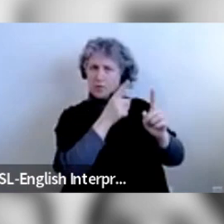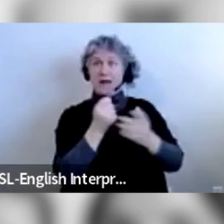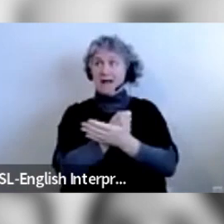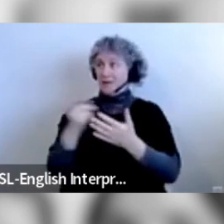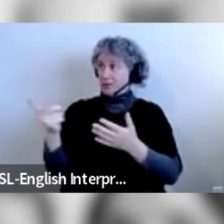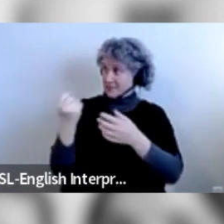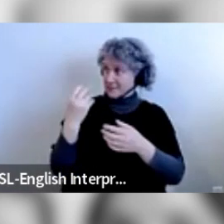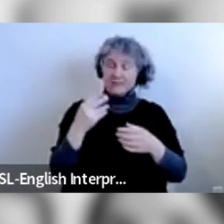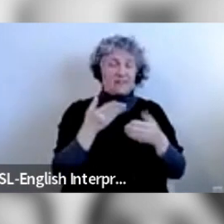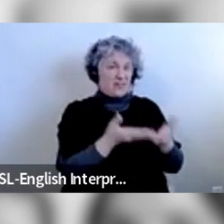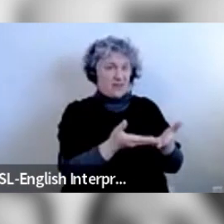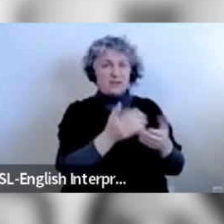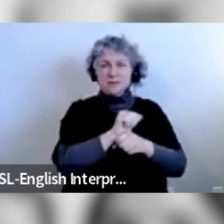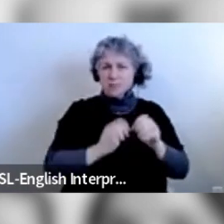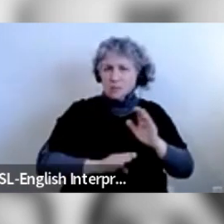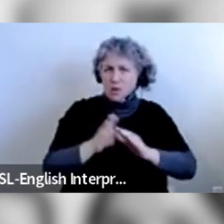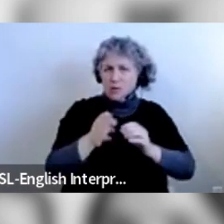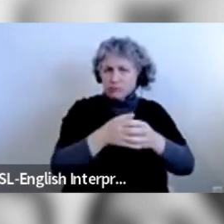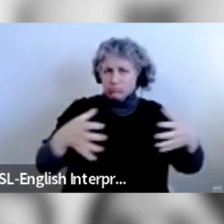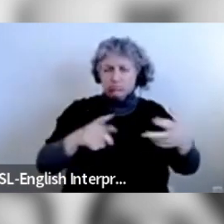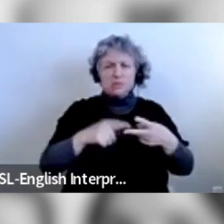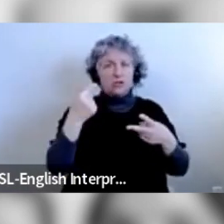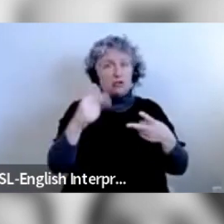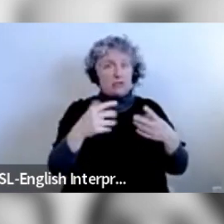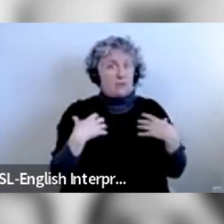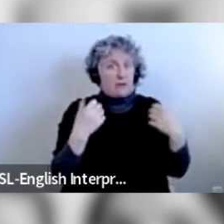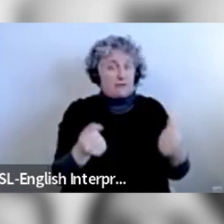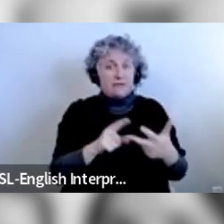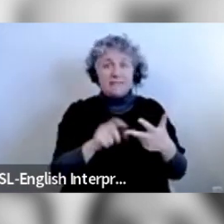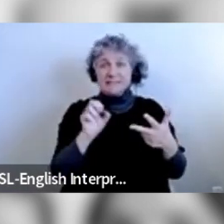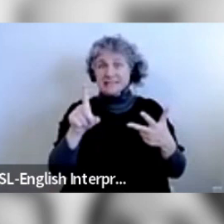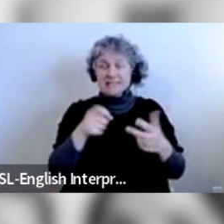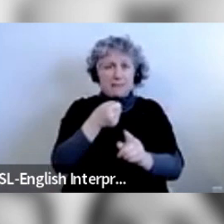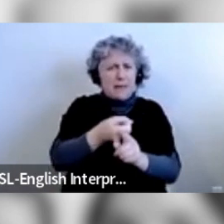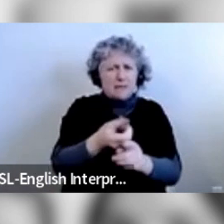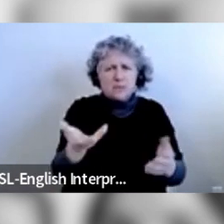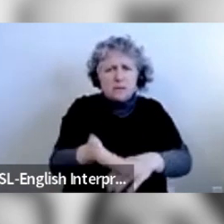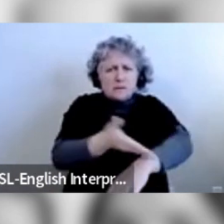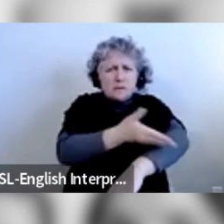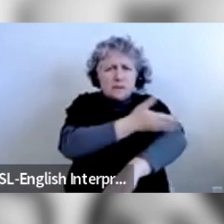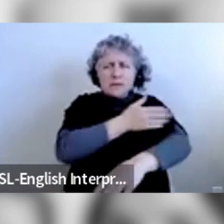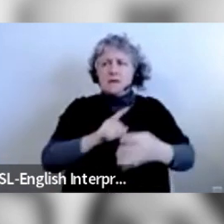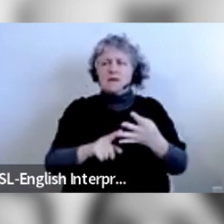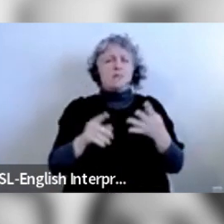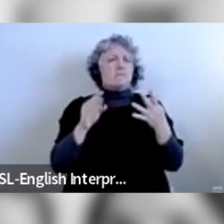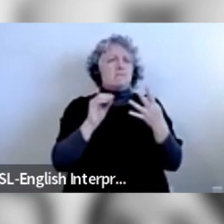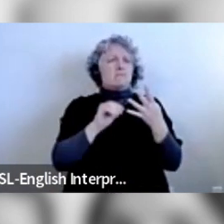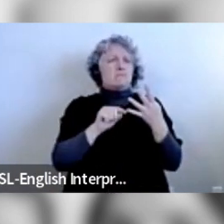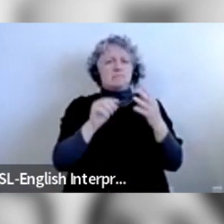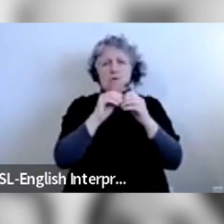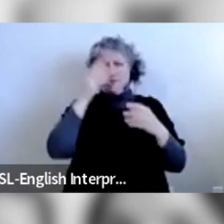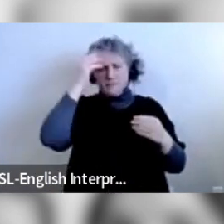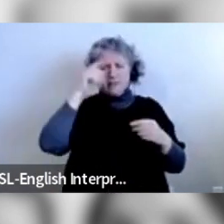on there: job growth, green recovery, seed funding impact. There's also some more information on there about, have you completed